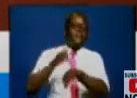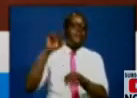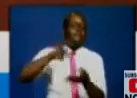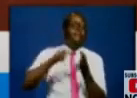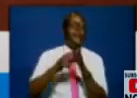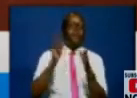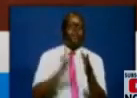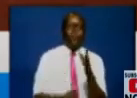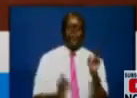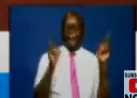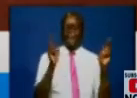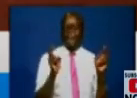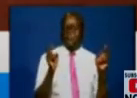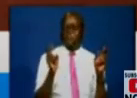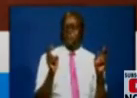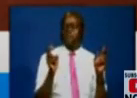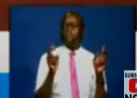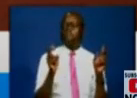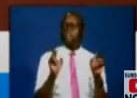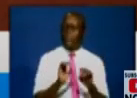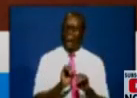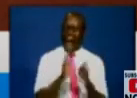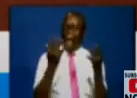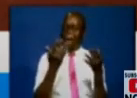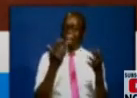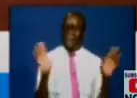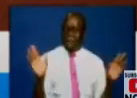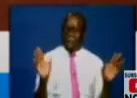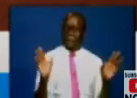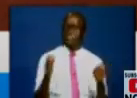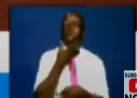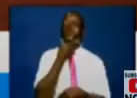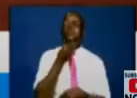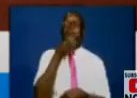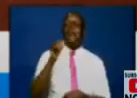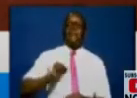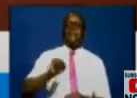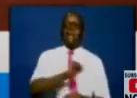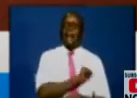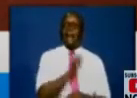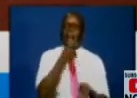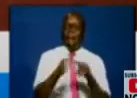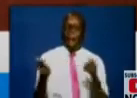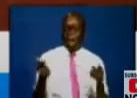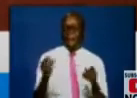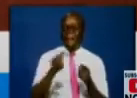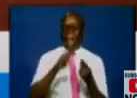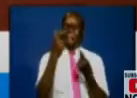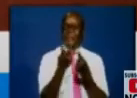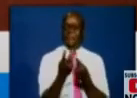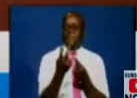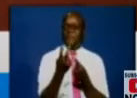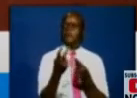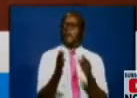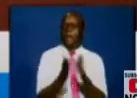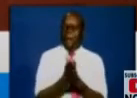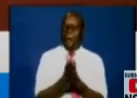the issues might appear black and white to the male senators, while in perspective, and in